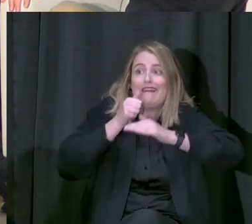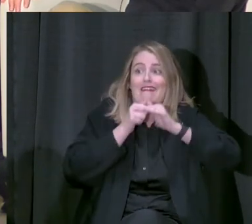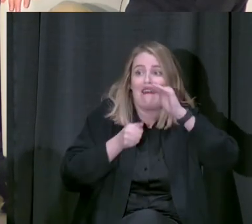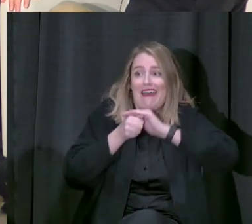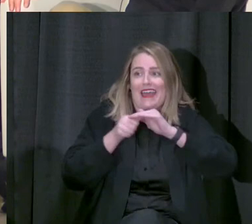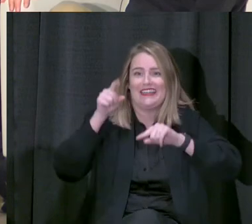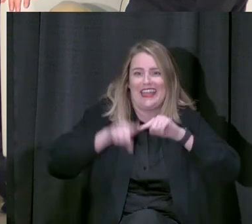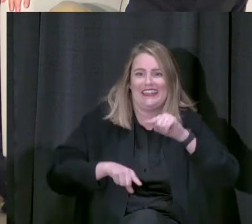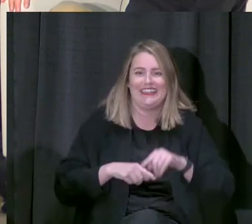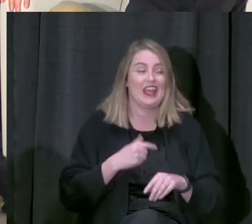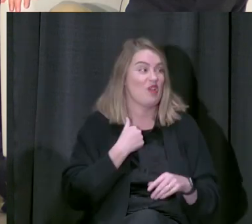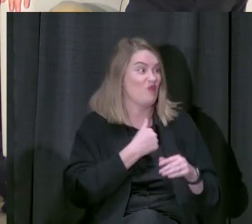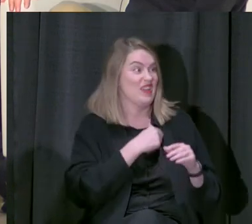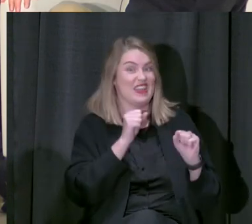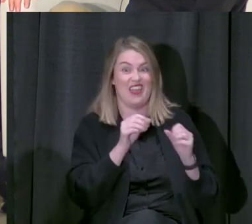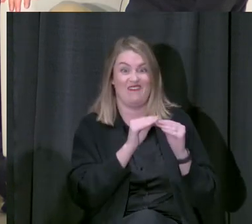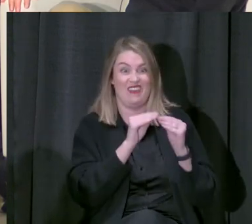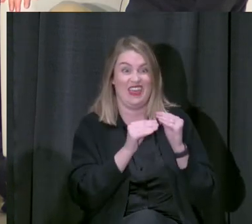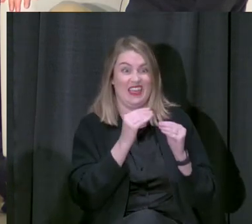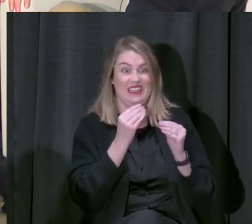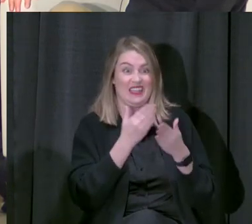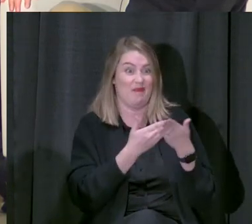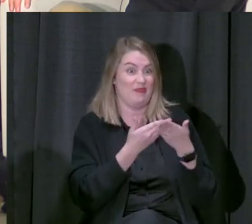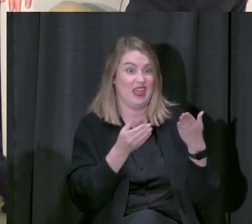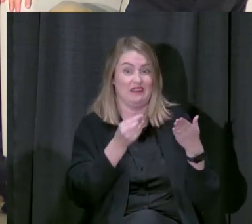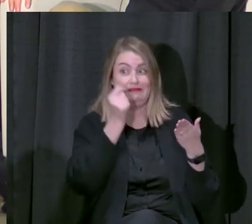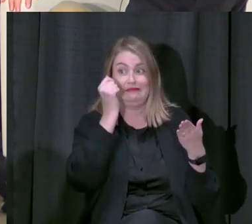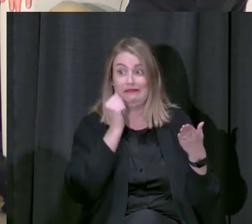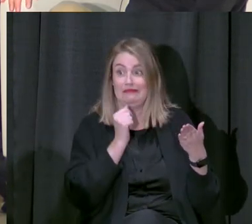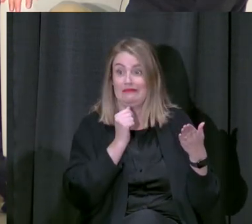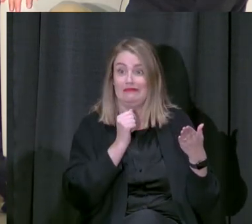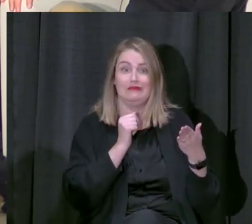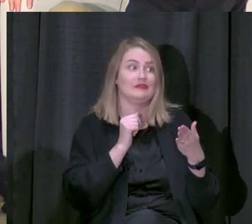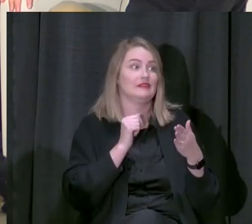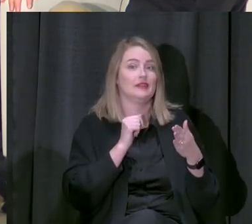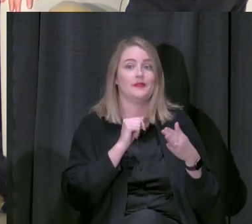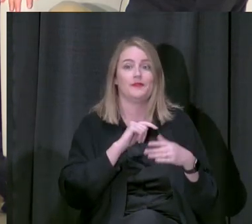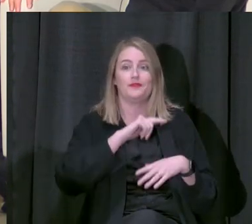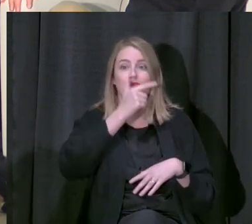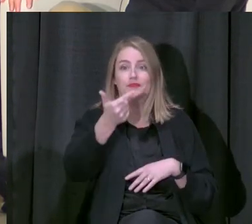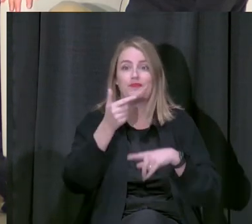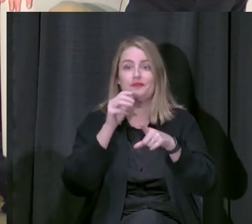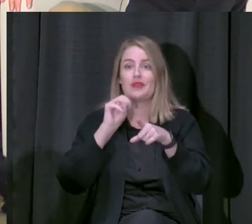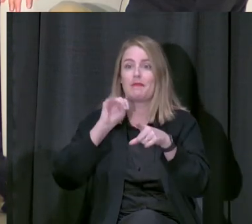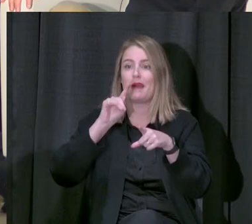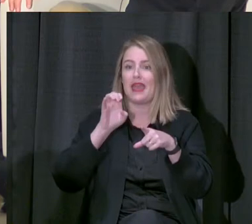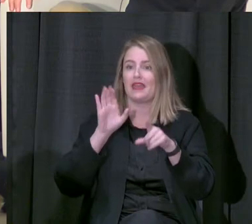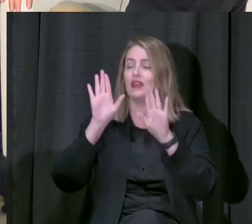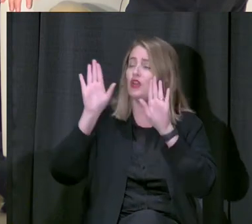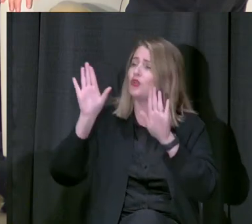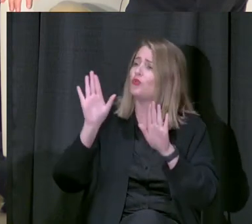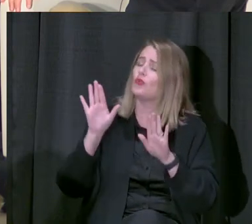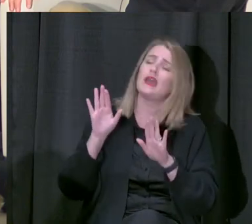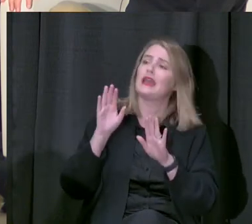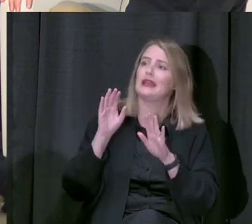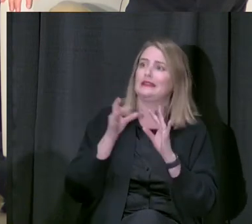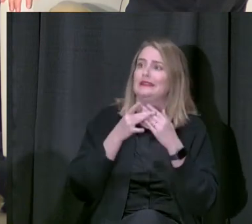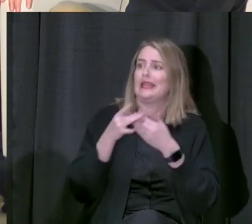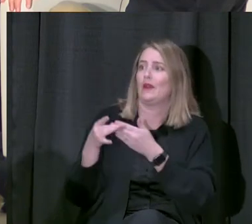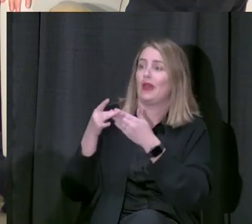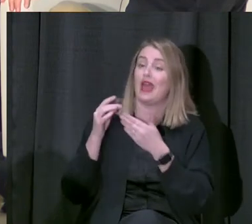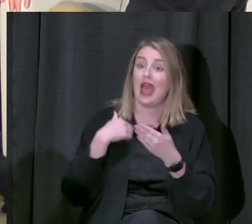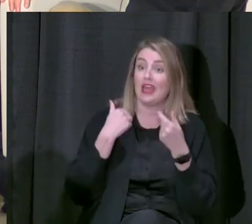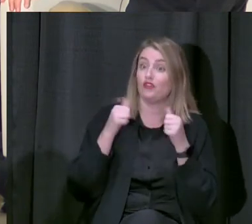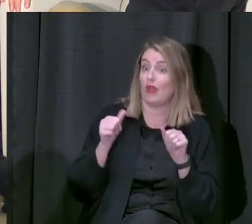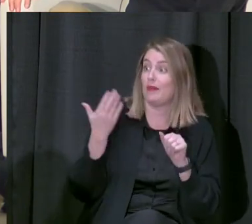fixed almost on the fly. Which is a wonderful segue. Hi, this is Mike. I tried it out earlier, and I did run into that